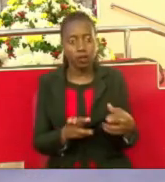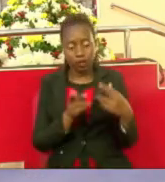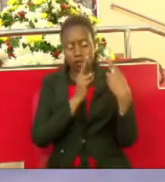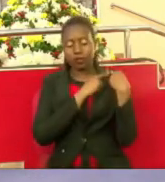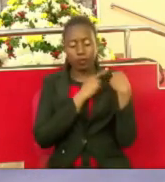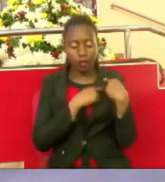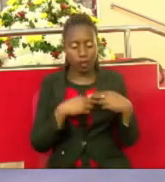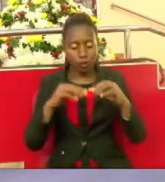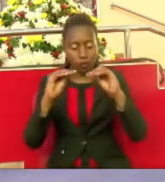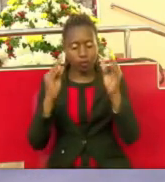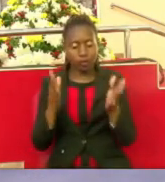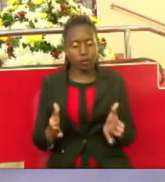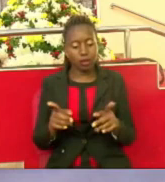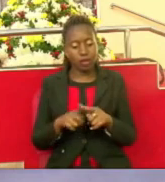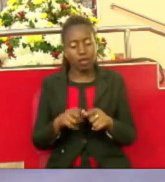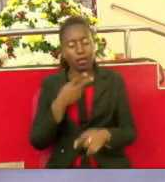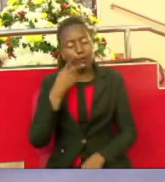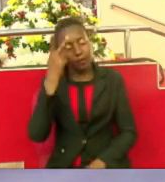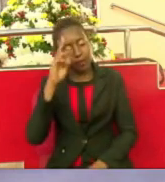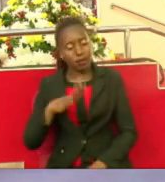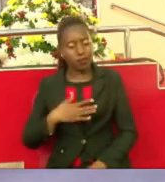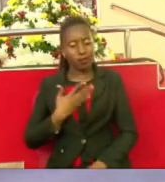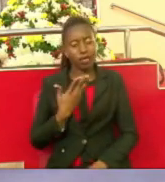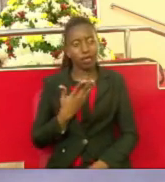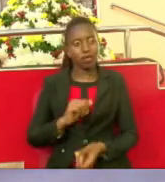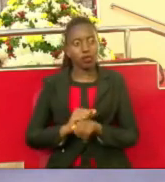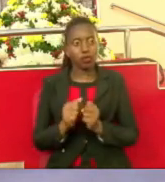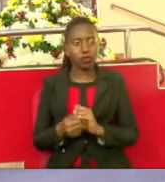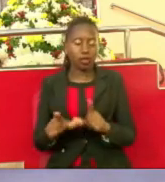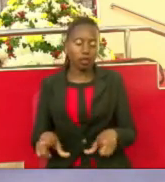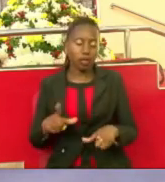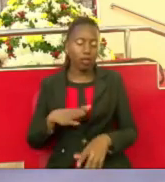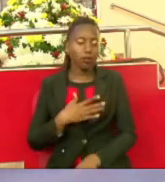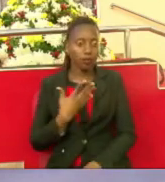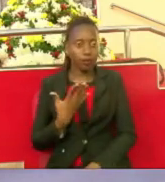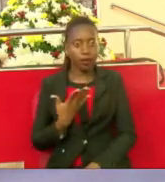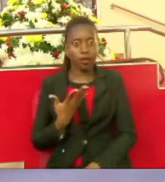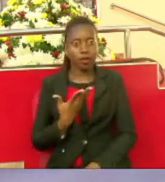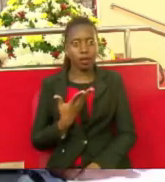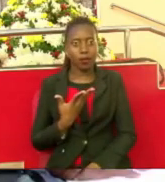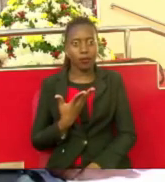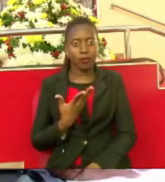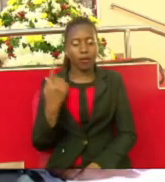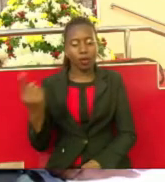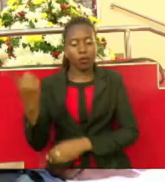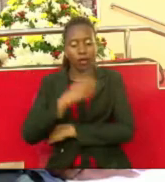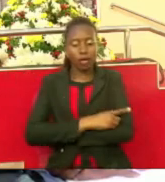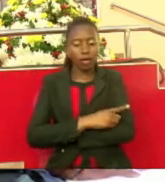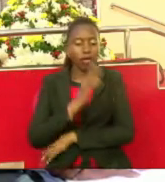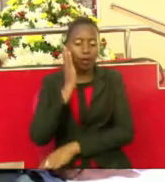na mwalimu mimi kufanyika kitu ambacho nicho. And it continued on, but I still remember one day my mom told me,